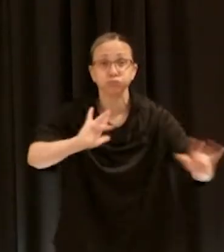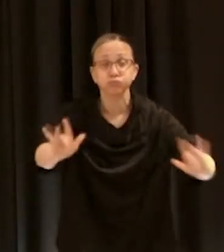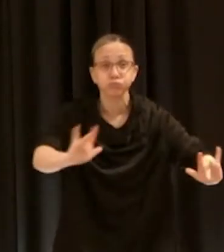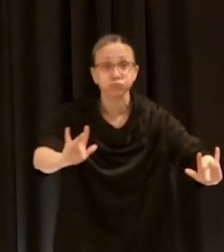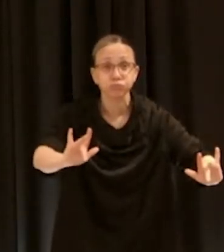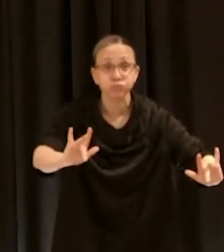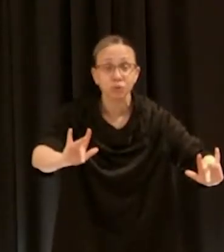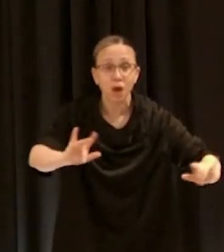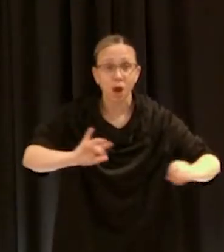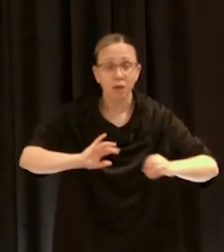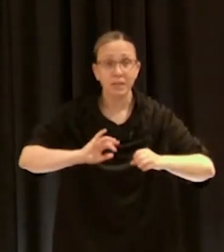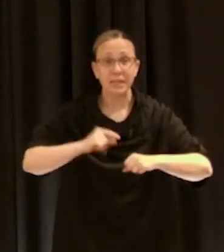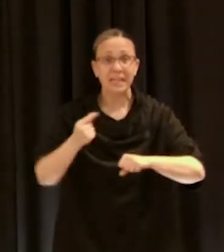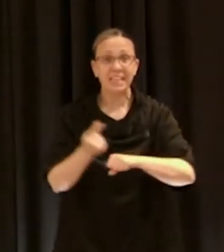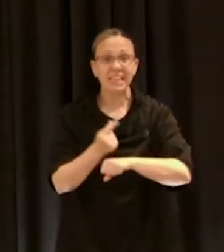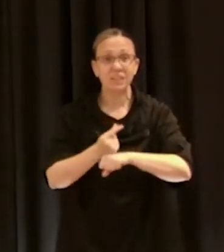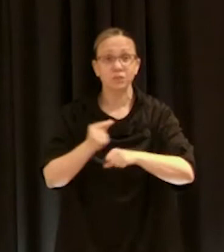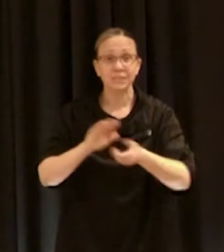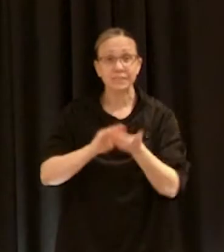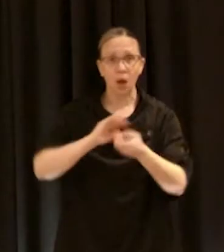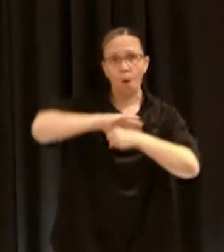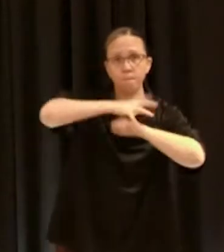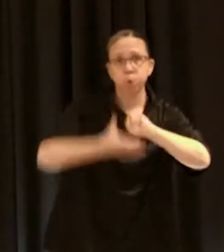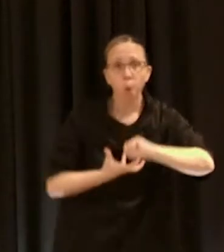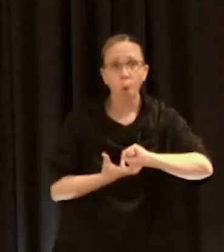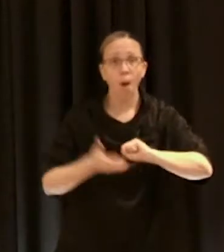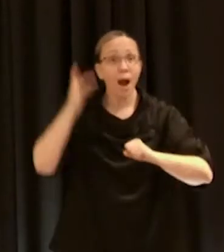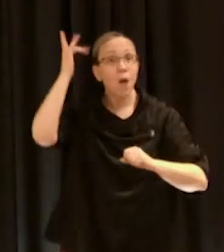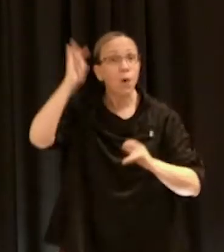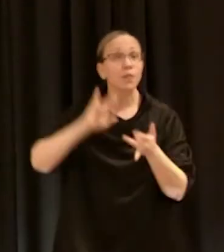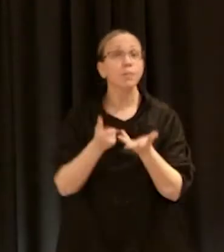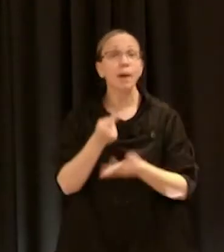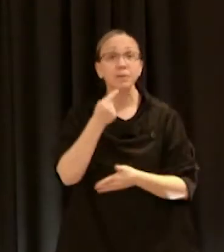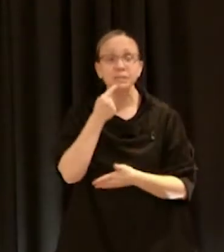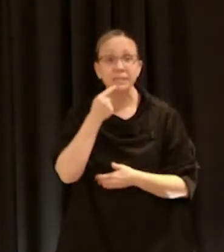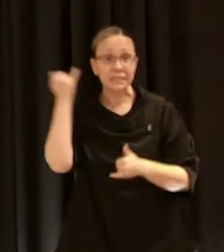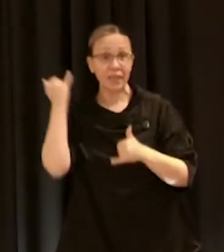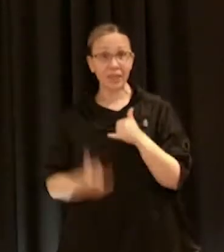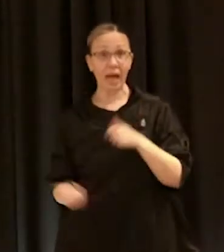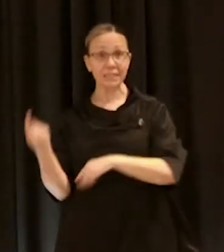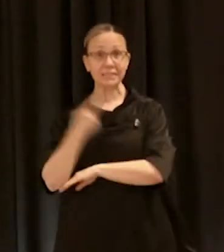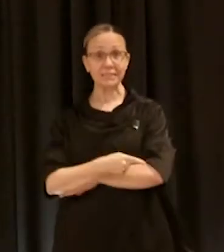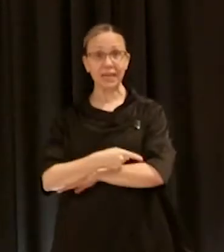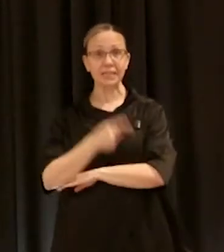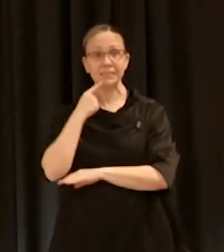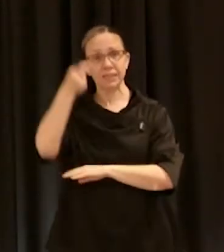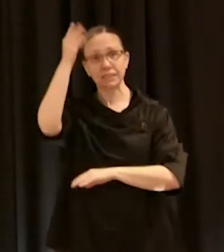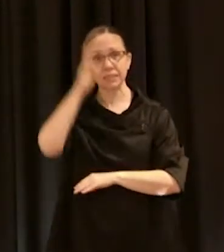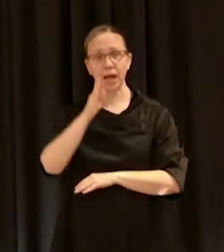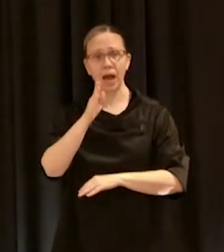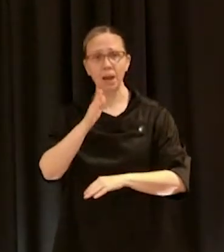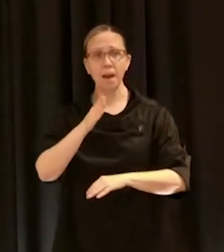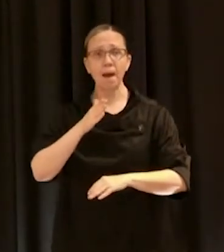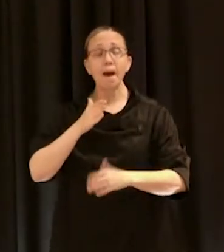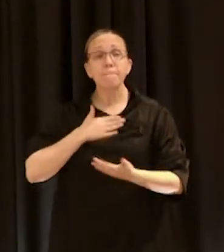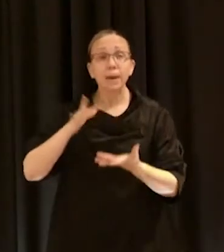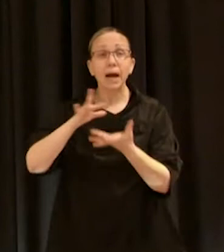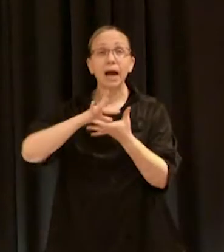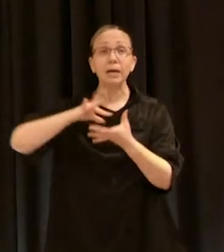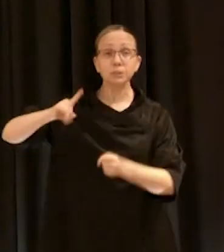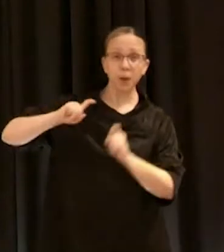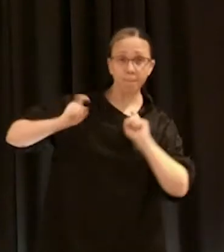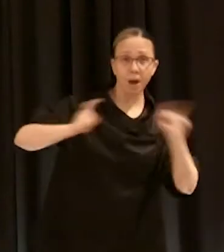going to sweep the entire city, because the Bible says that in the last days, saith God, I will pour out